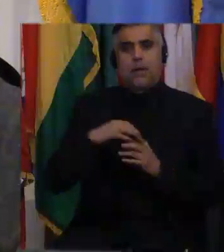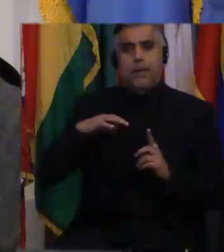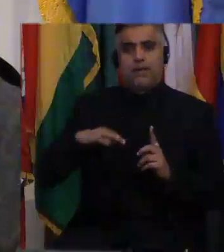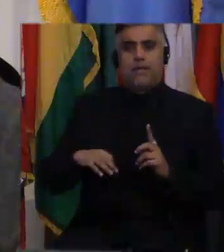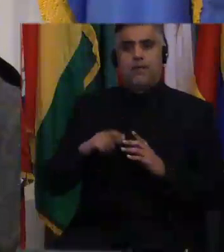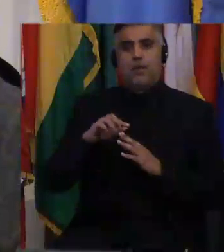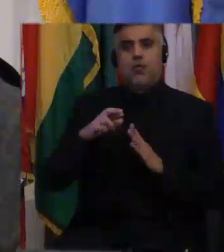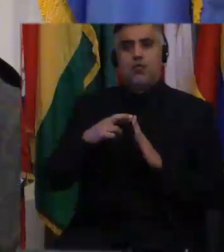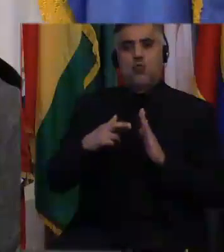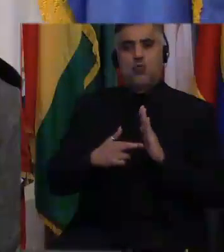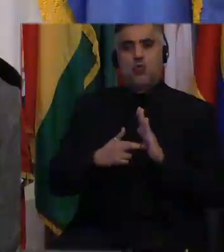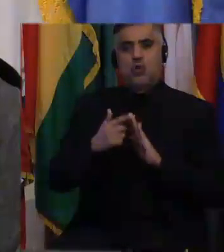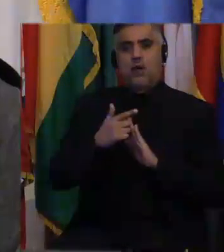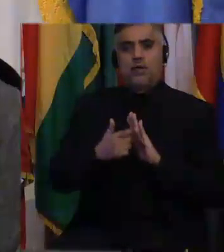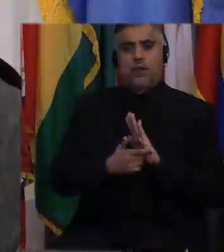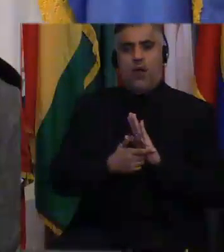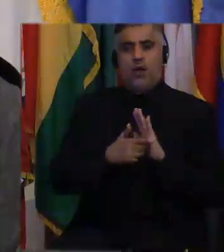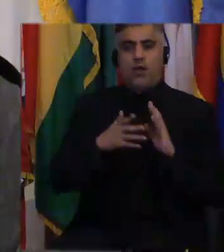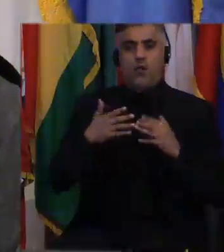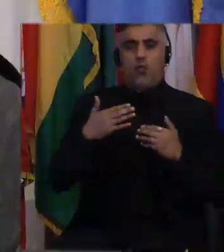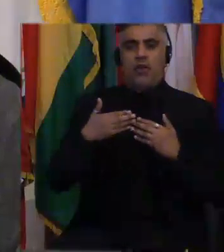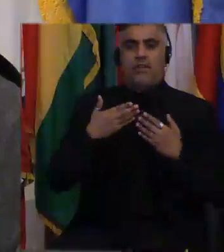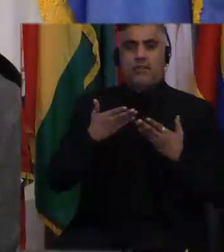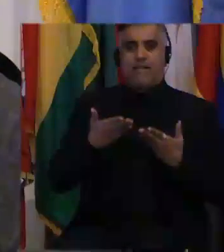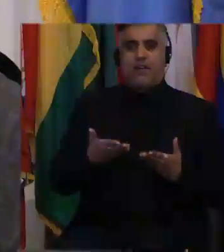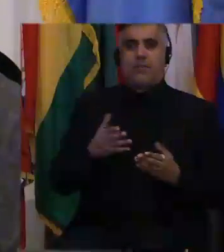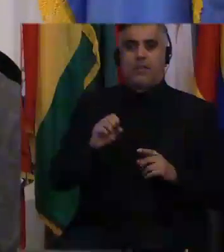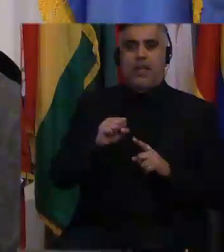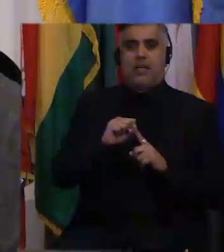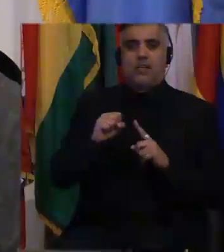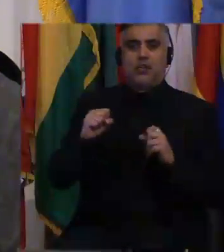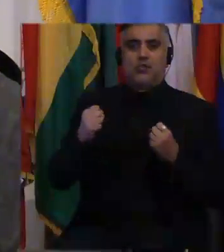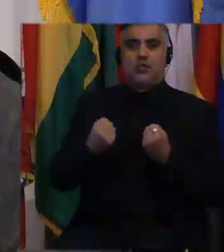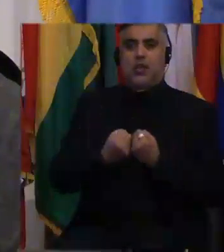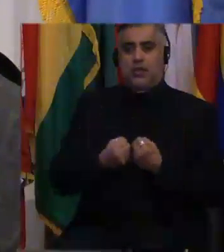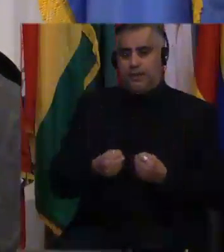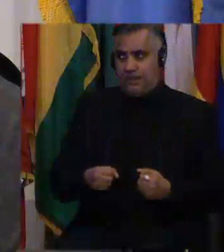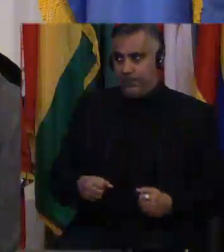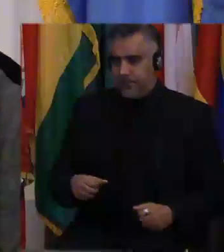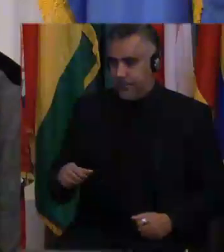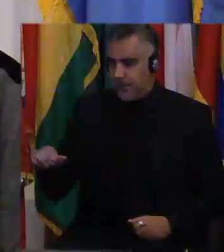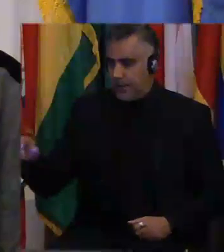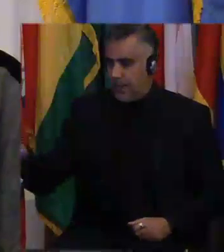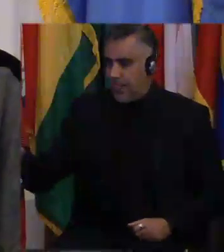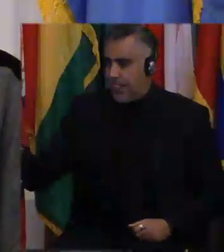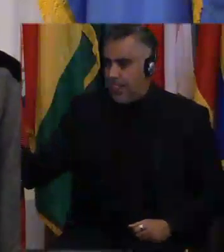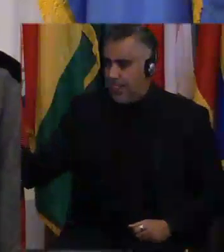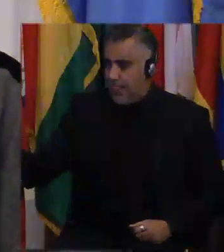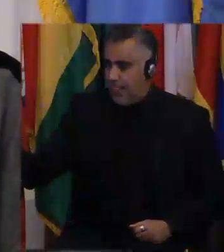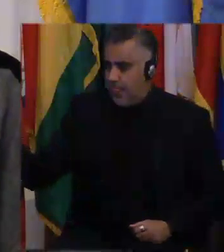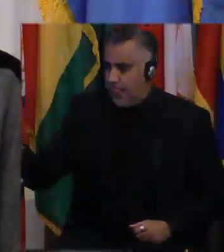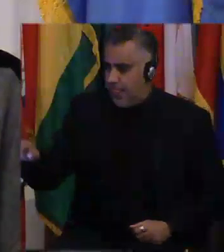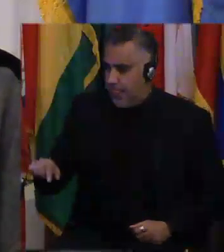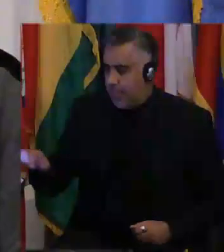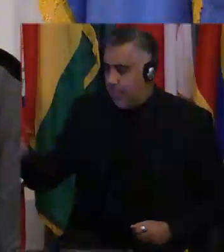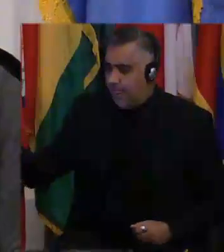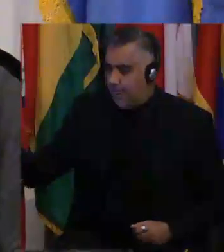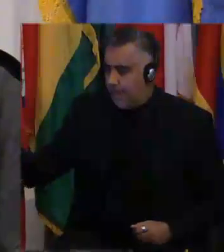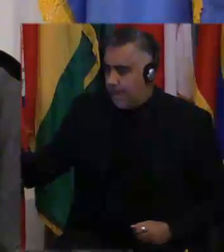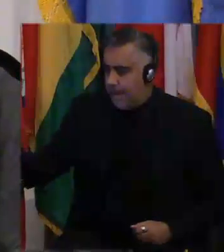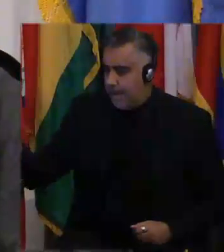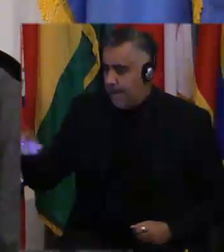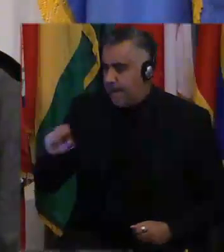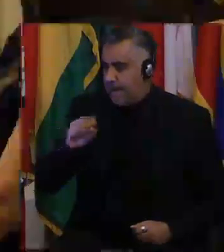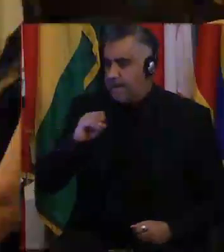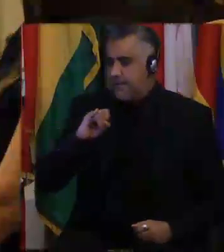law mechanisms or whatever that is available in that society where they have come. So, thank you. Thanks very much. Silvia